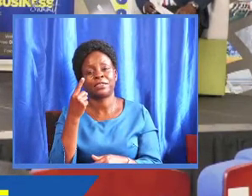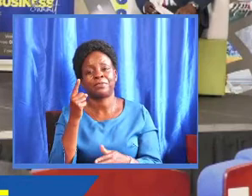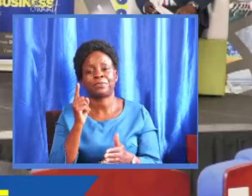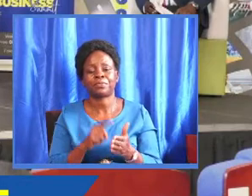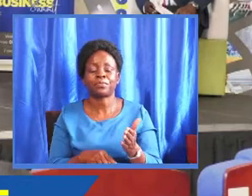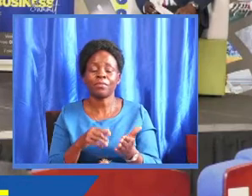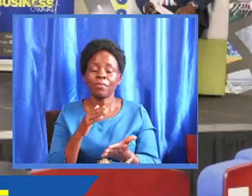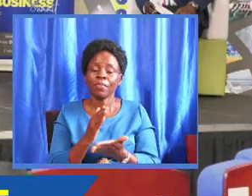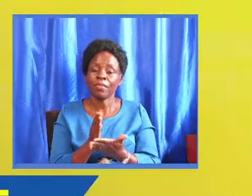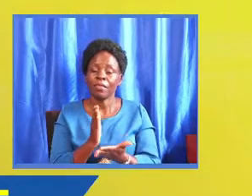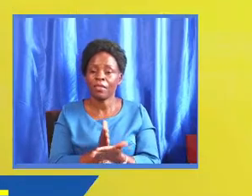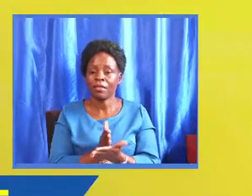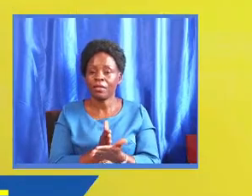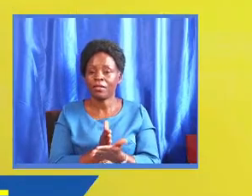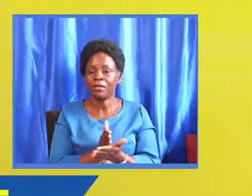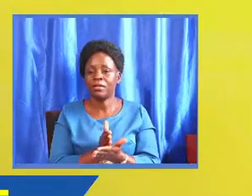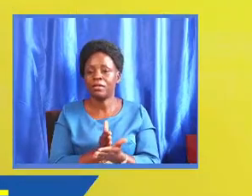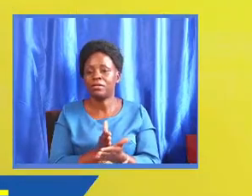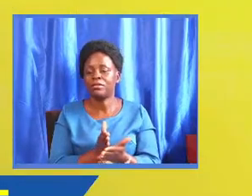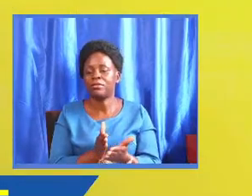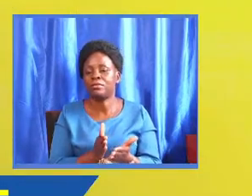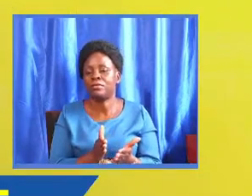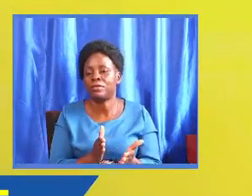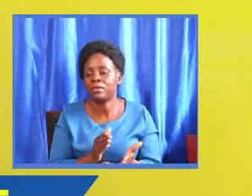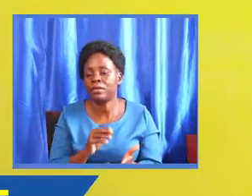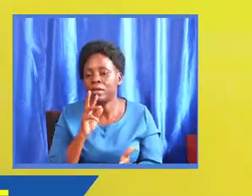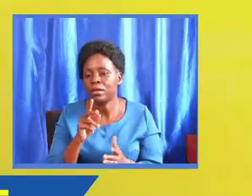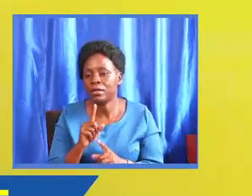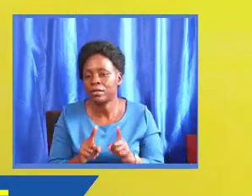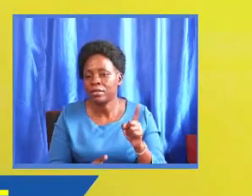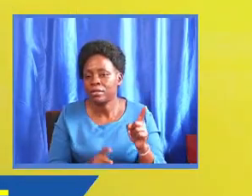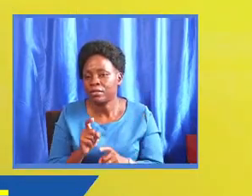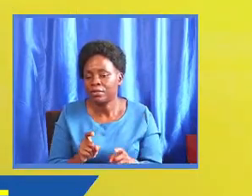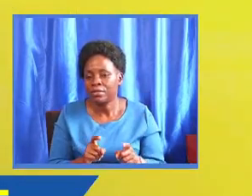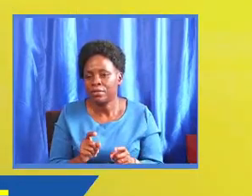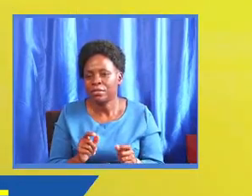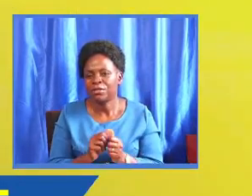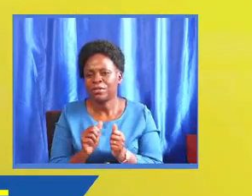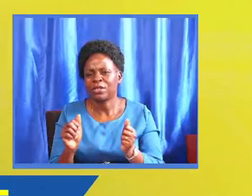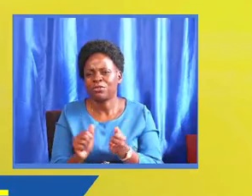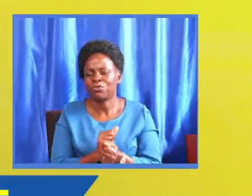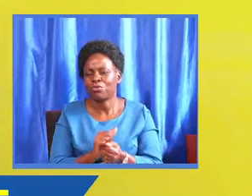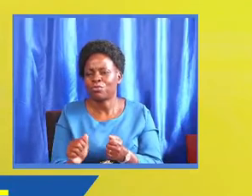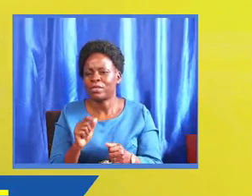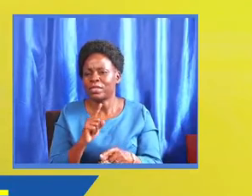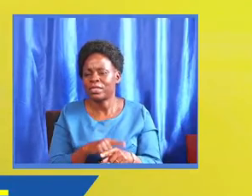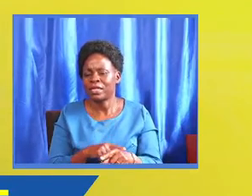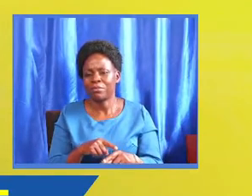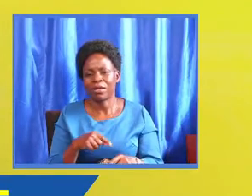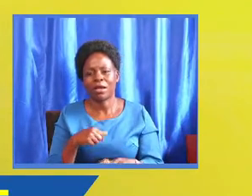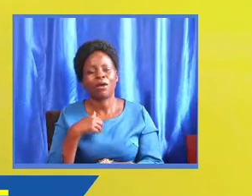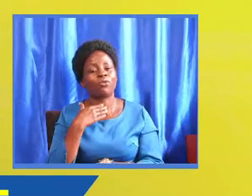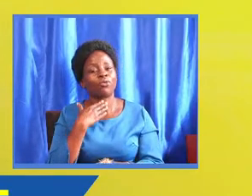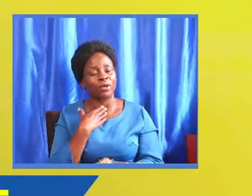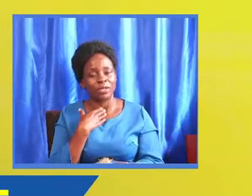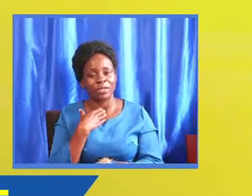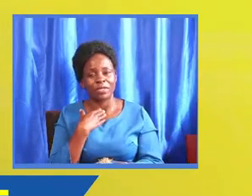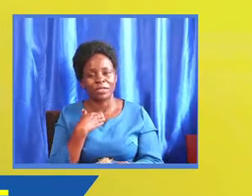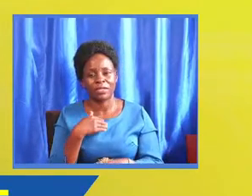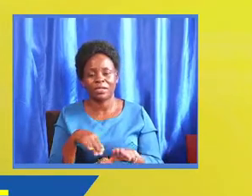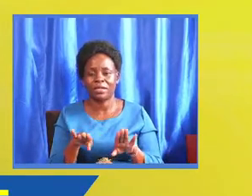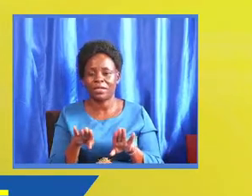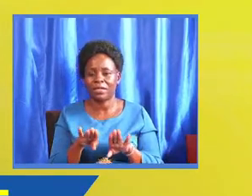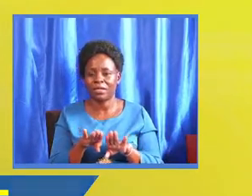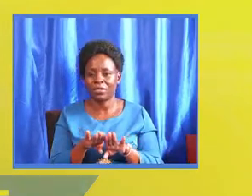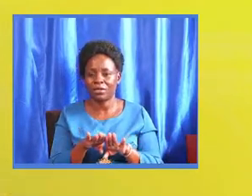sector and an opportunity to ask us questions. I think without taking too much time, I would like to agree with